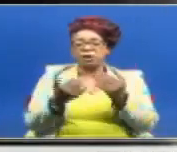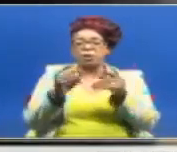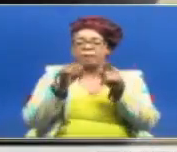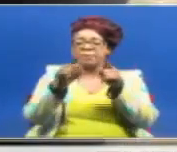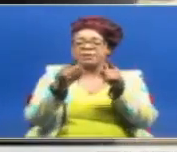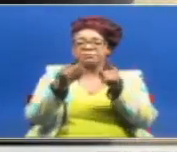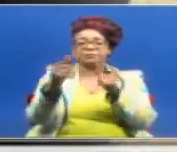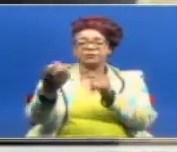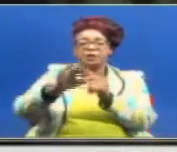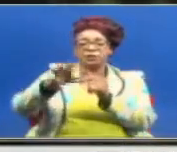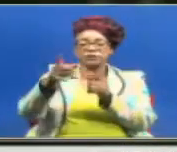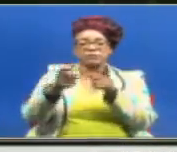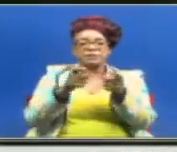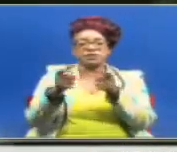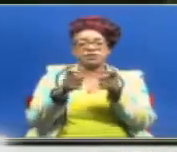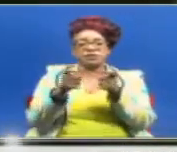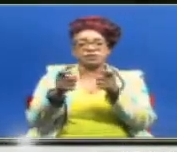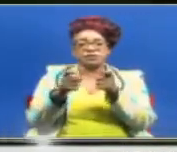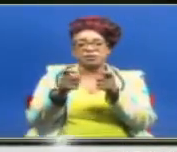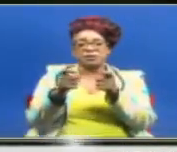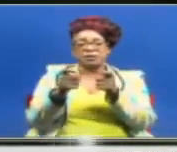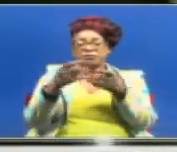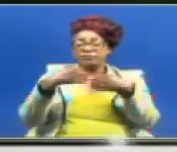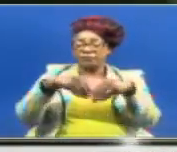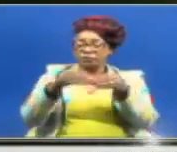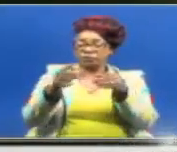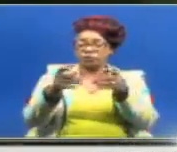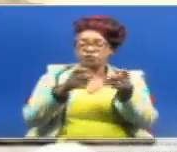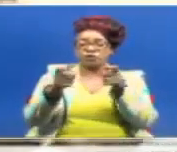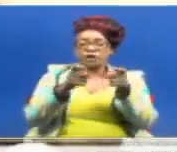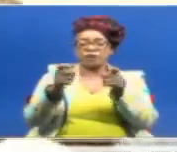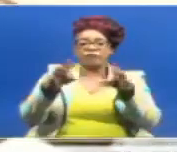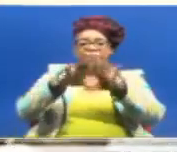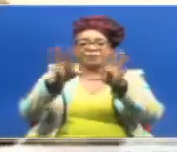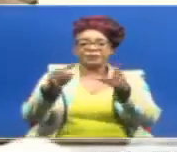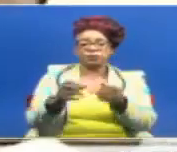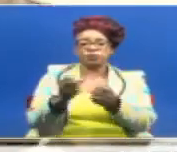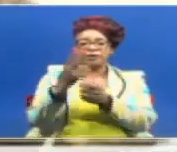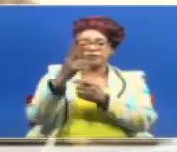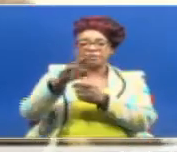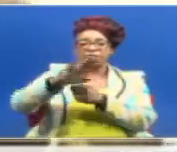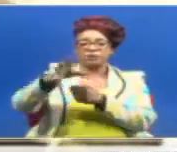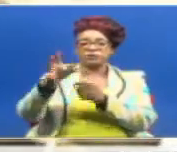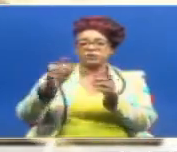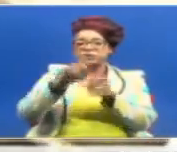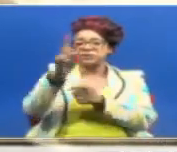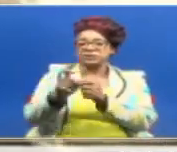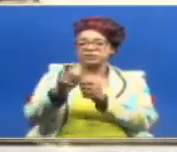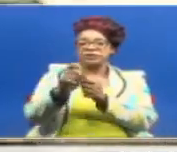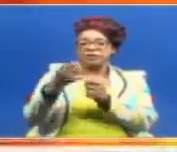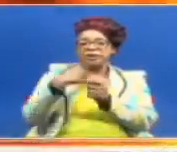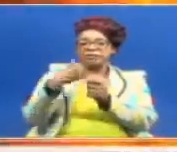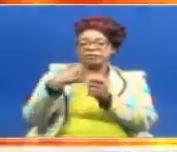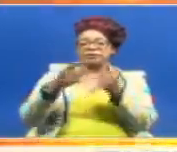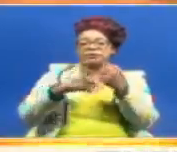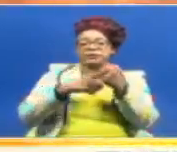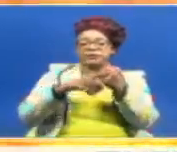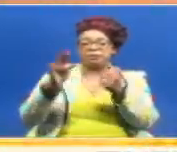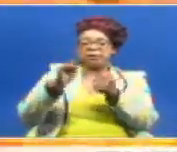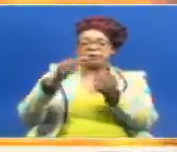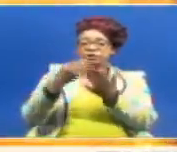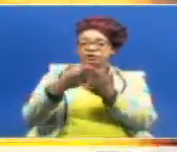county's administration. According to the Controller of Budget, 12 county executives spent more than 46 million shillings on a